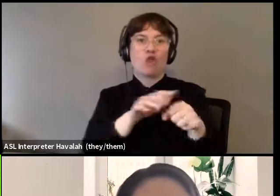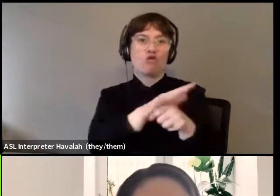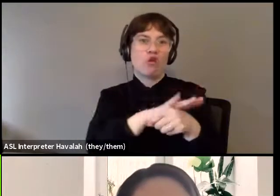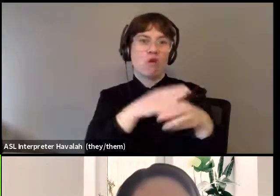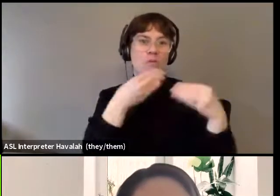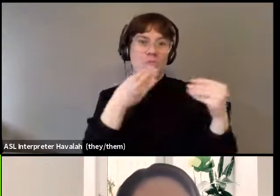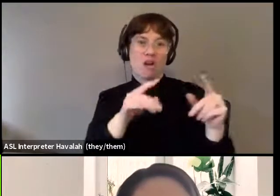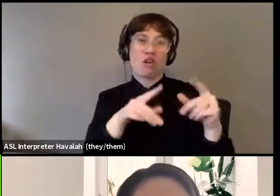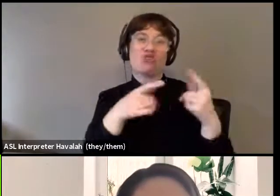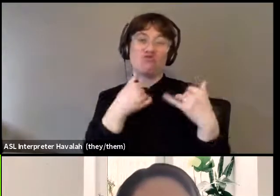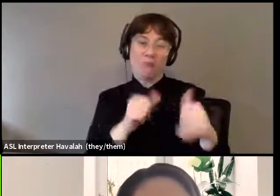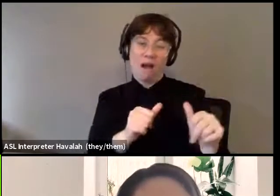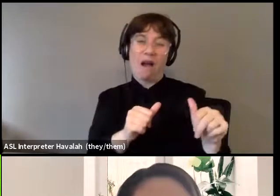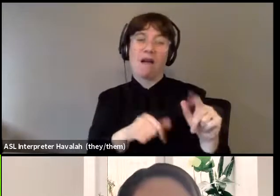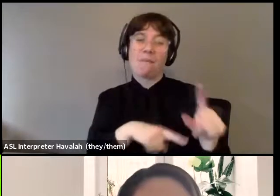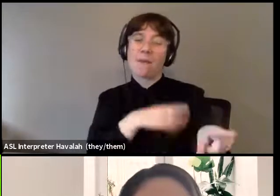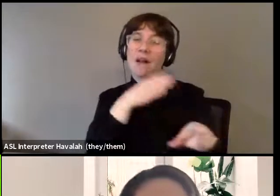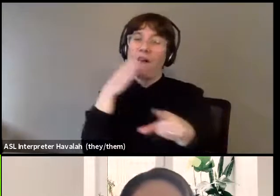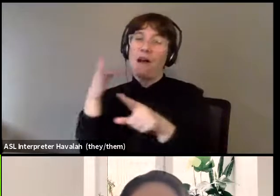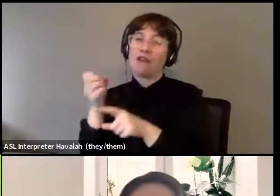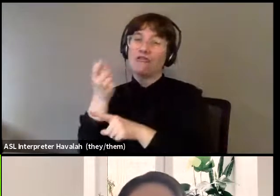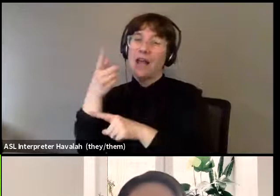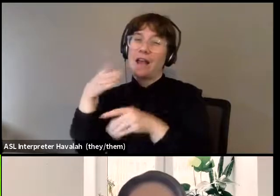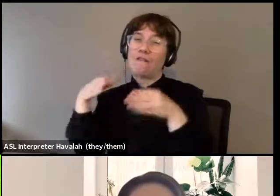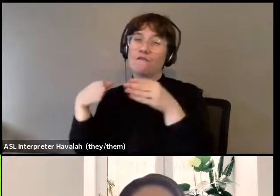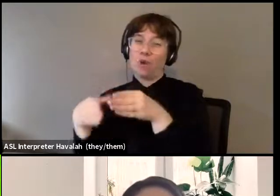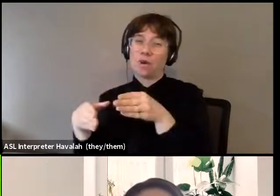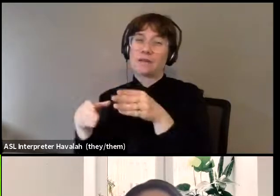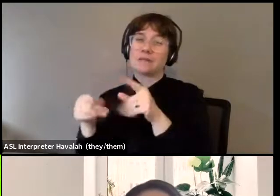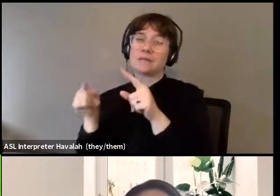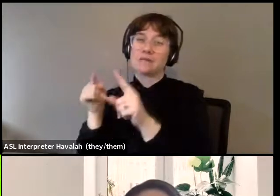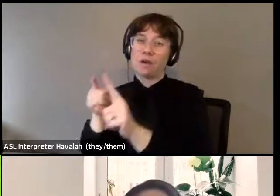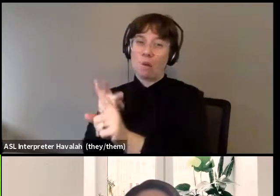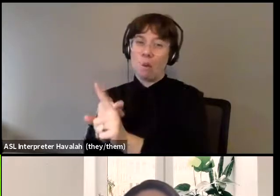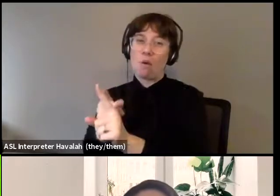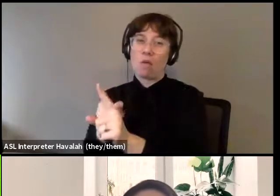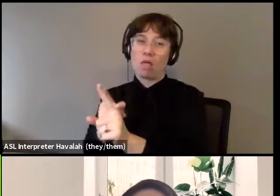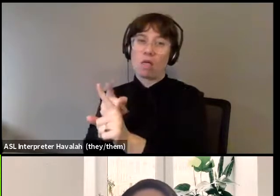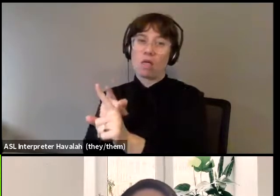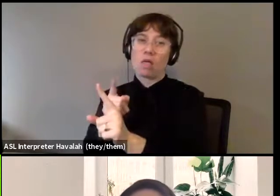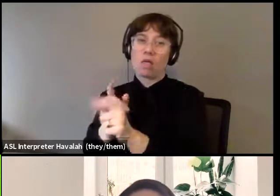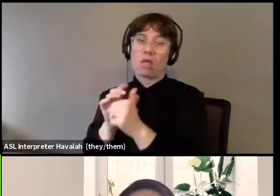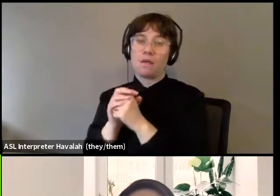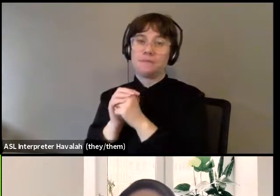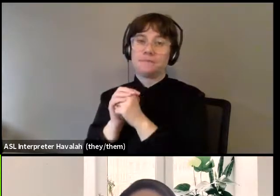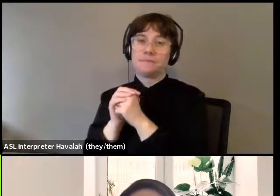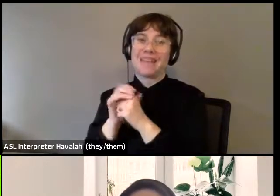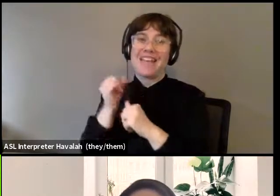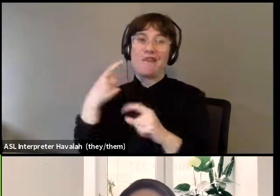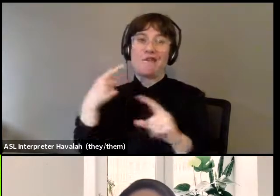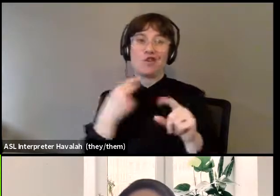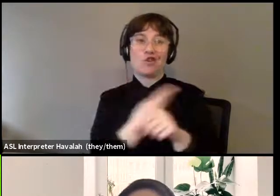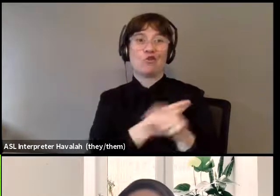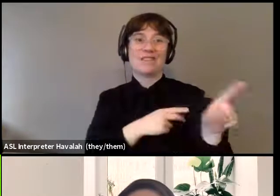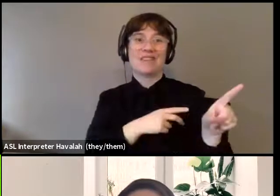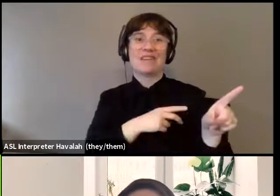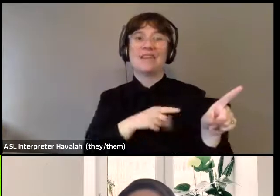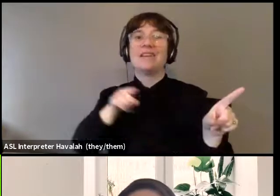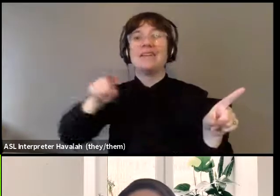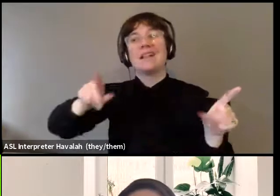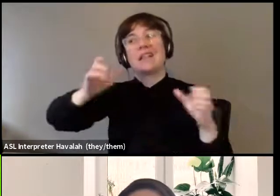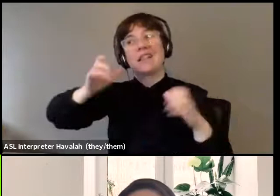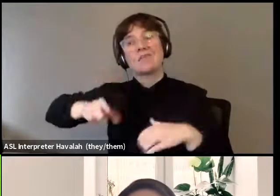But our focus and our target is always making sure, if we're going to do that, it absolutely has to be affordable for our